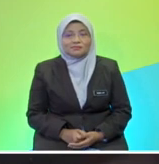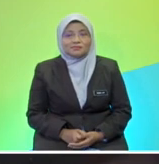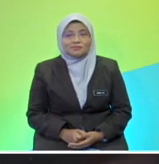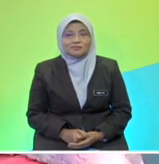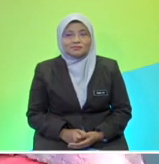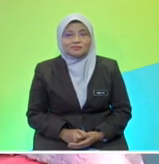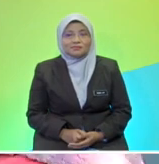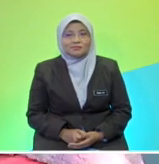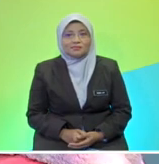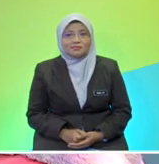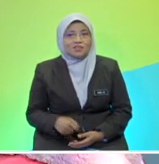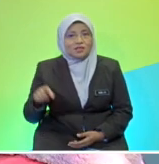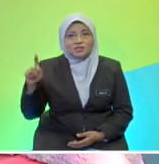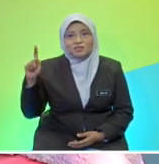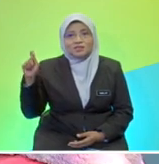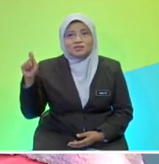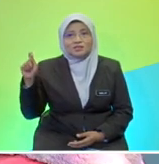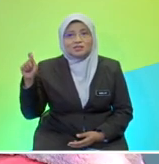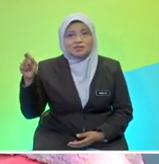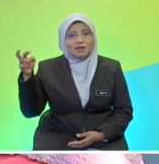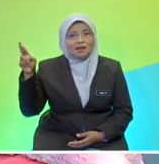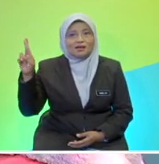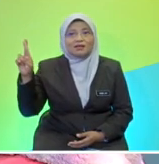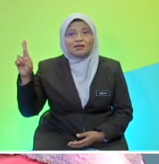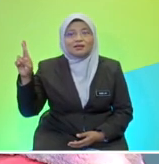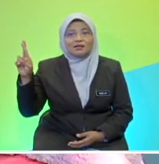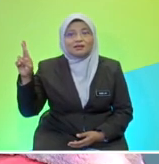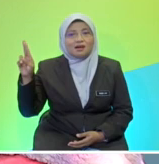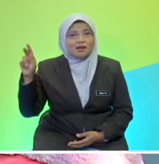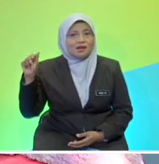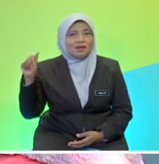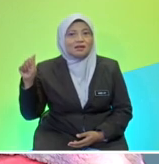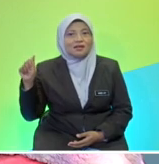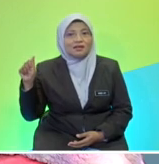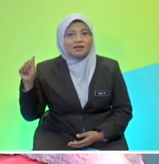spell train. T R A